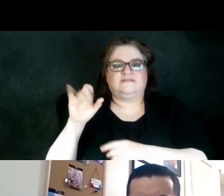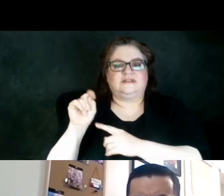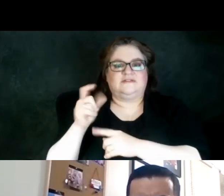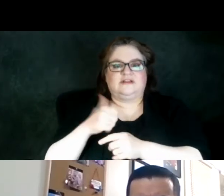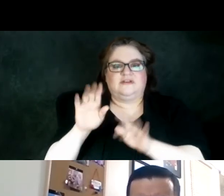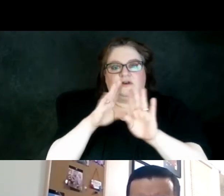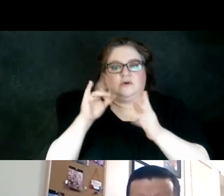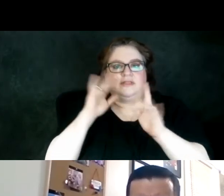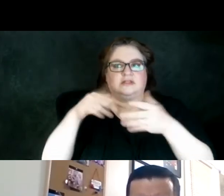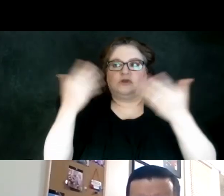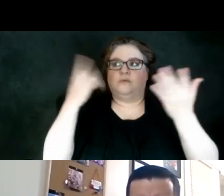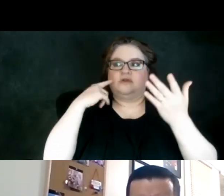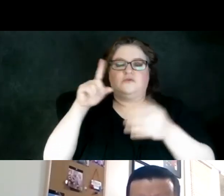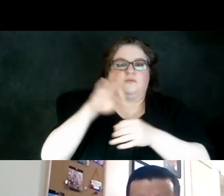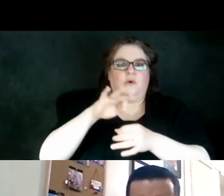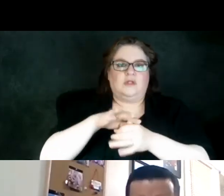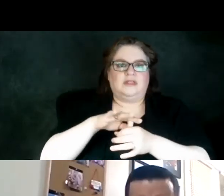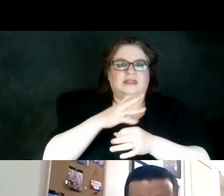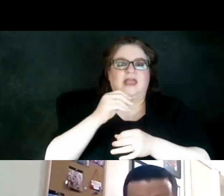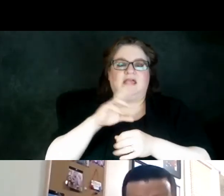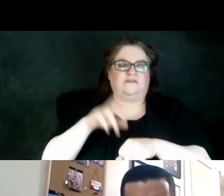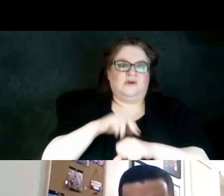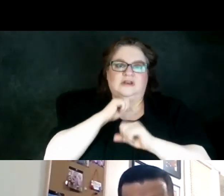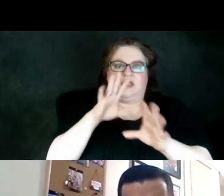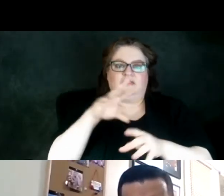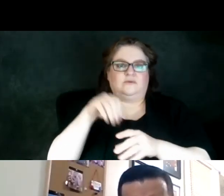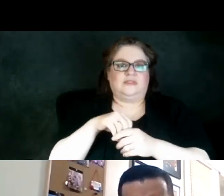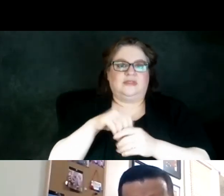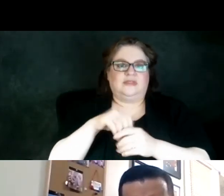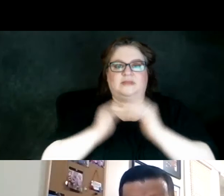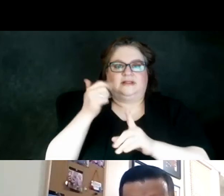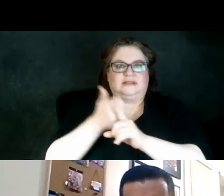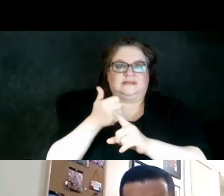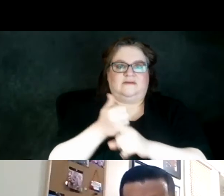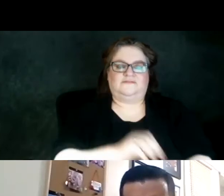that's open to the polling place, and of course, nothing within the building itself.